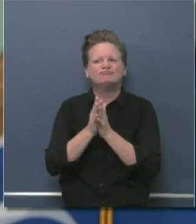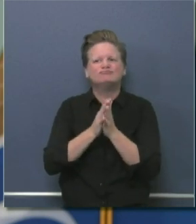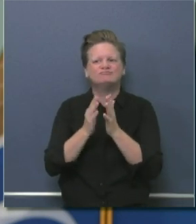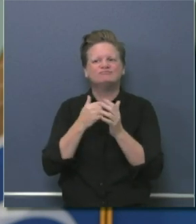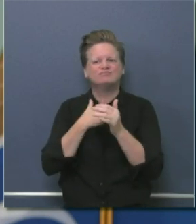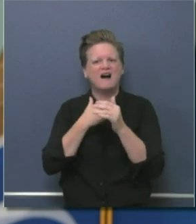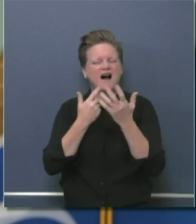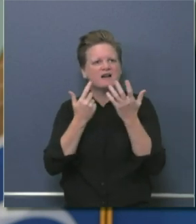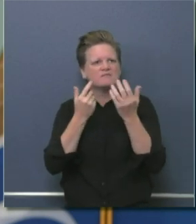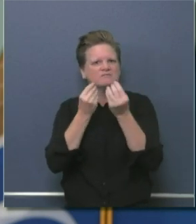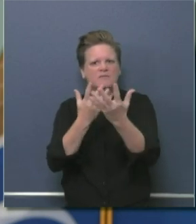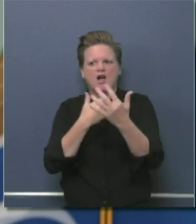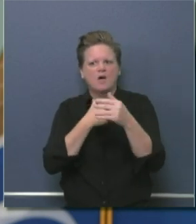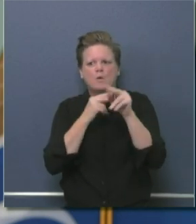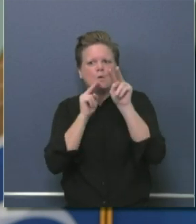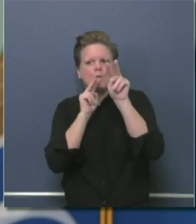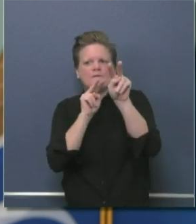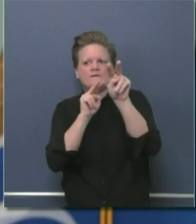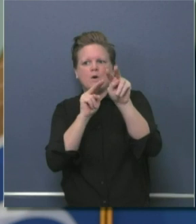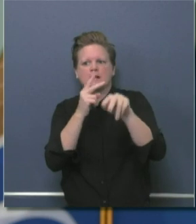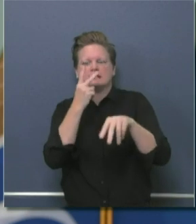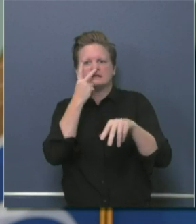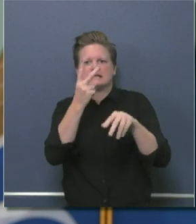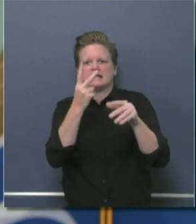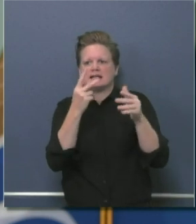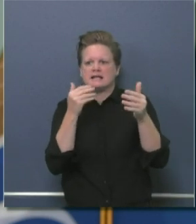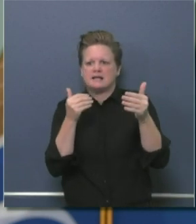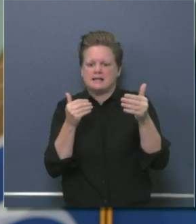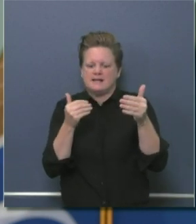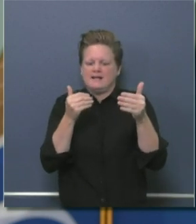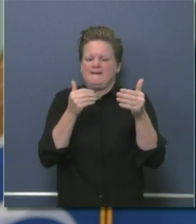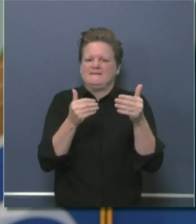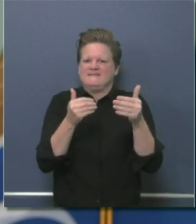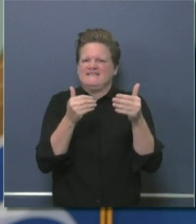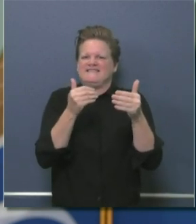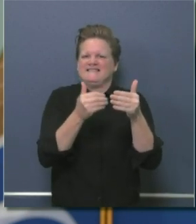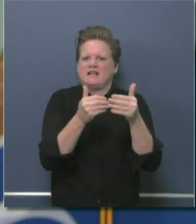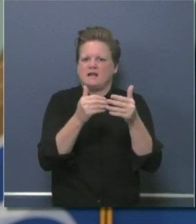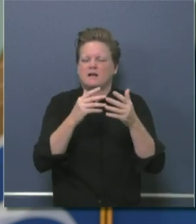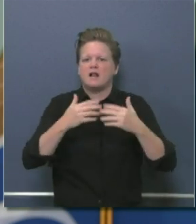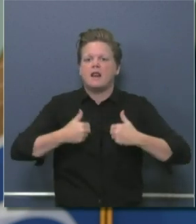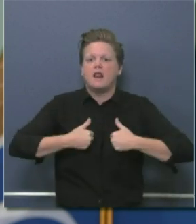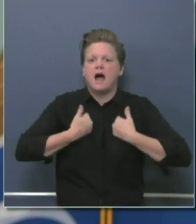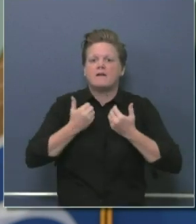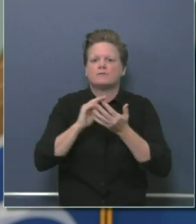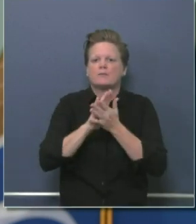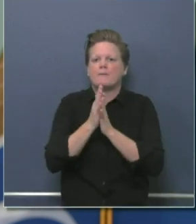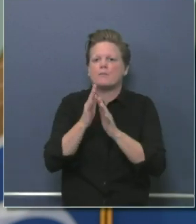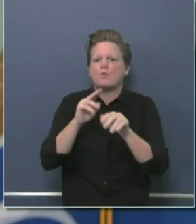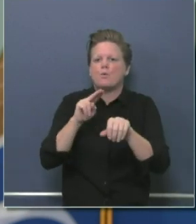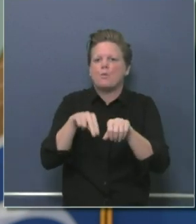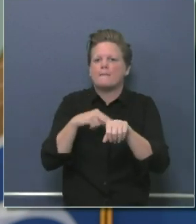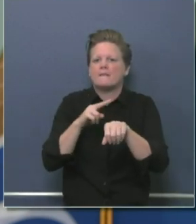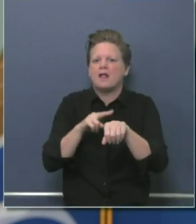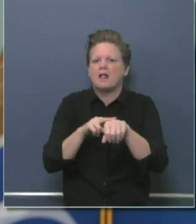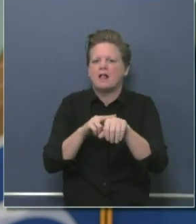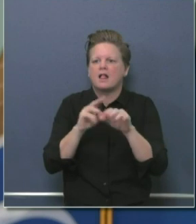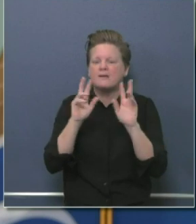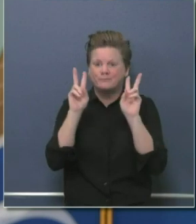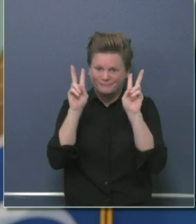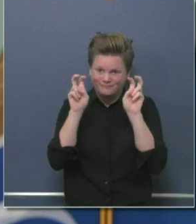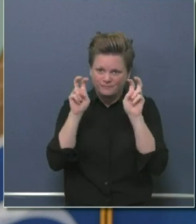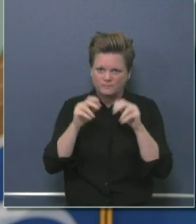get back to some semblance of normalcy, recognizing that all of this is conditioned on this new reality. But no, we're abiding by those